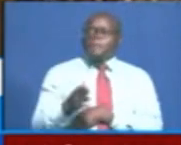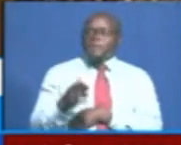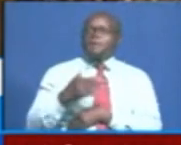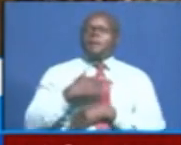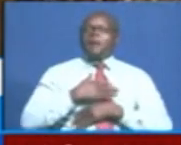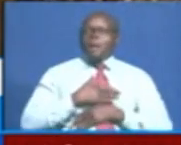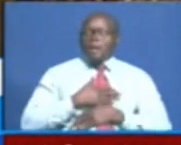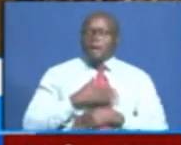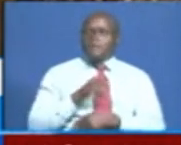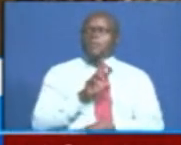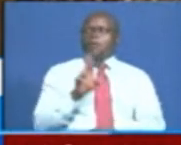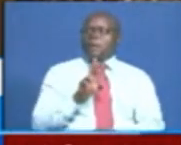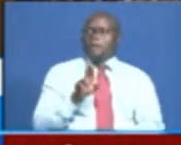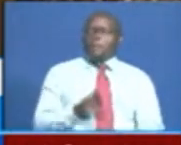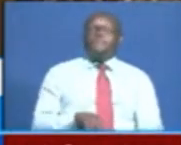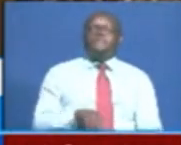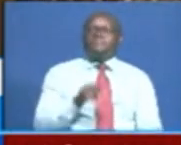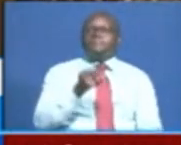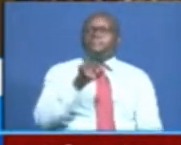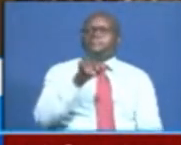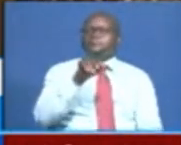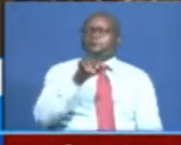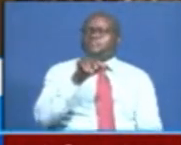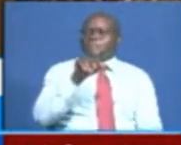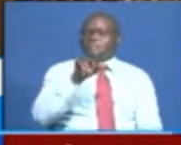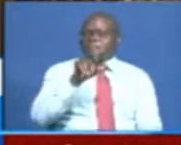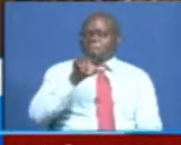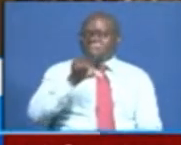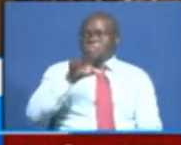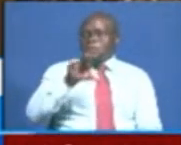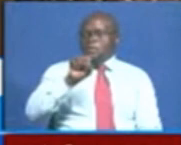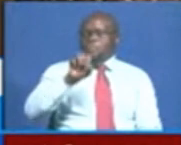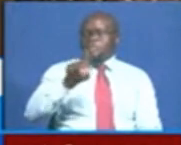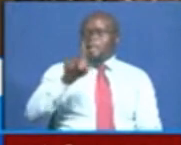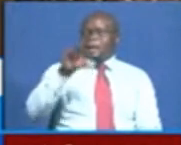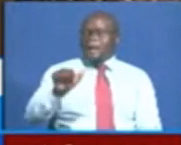Kenneth Makelo Lusaka, EGH,